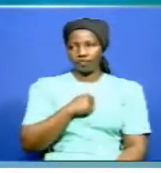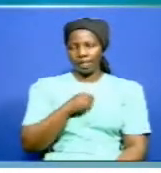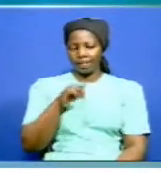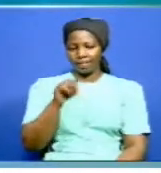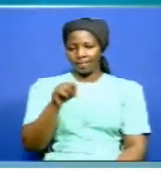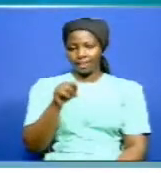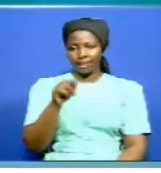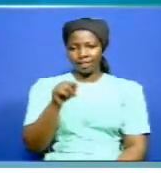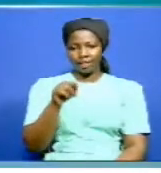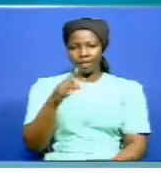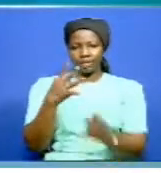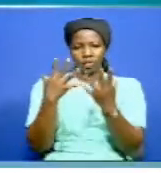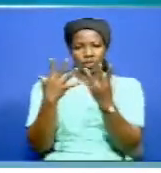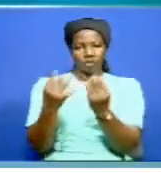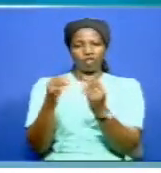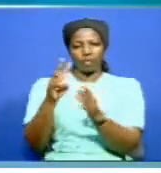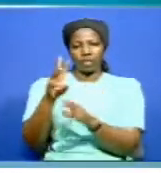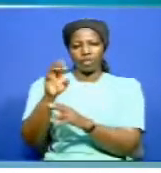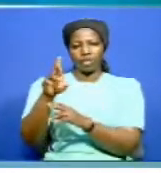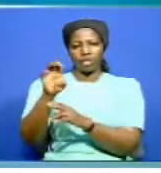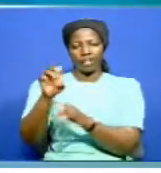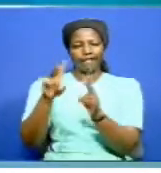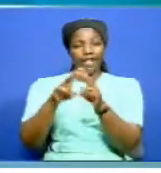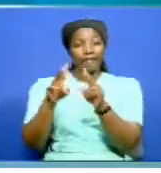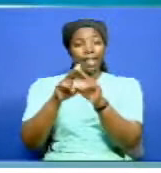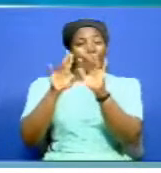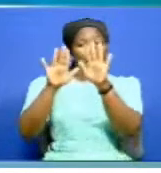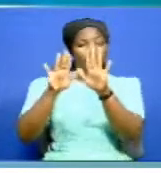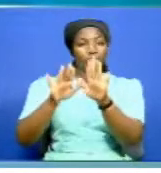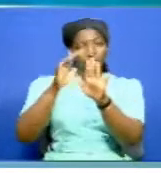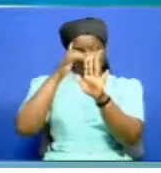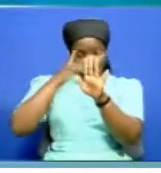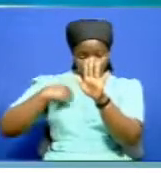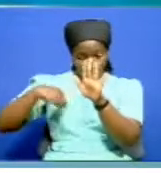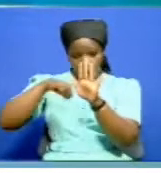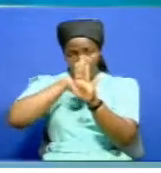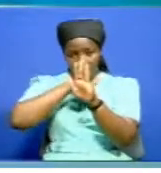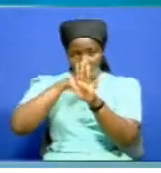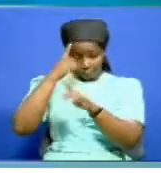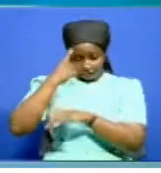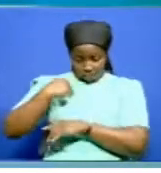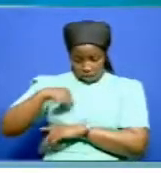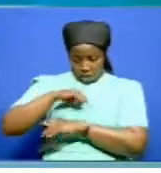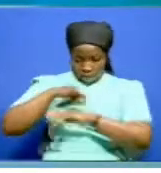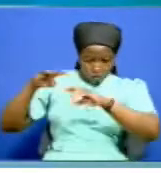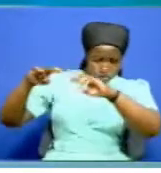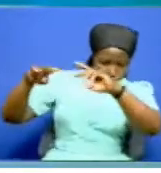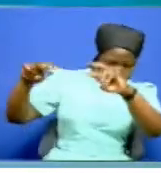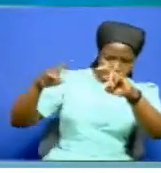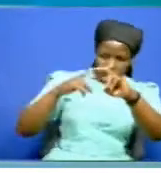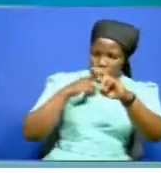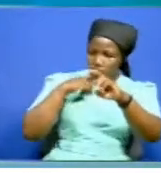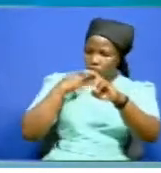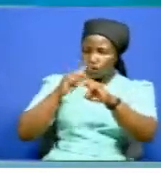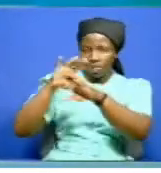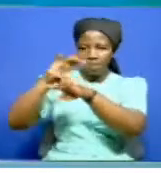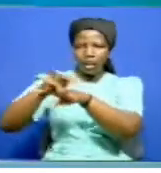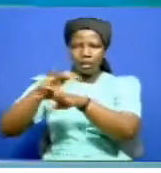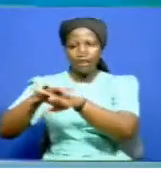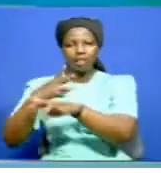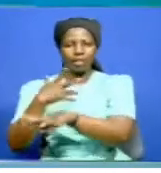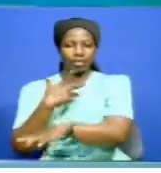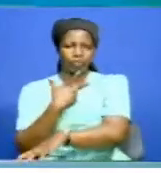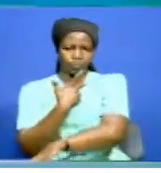platform, the software, is very important for us so that we could be able to track exactly who's getting the vaccine